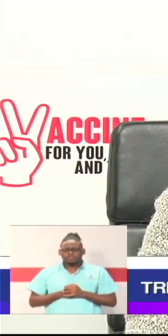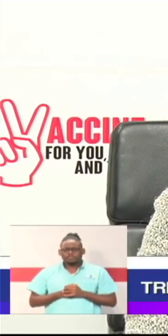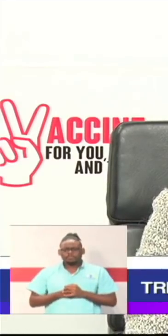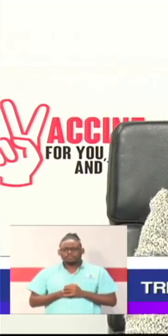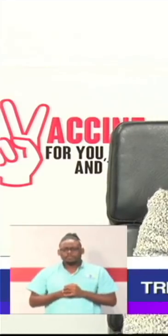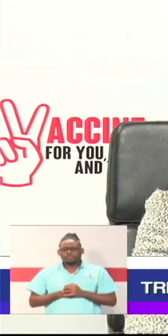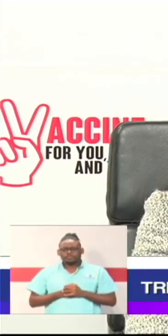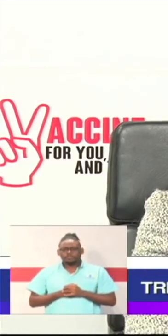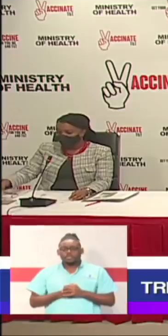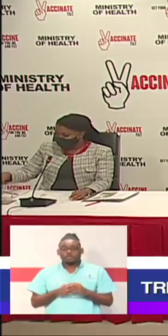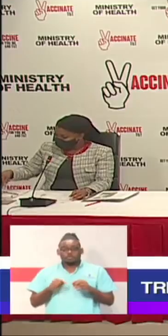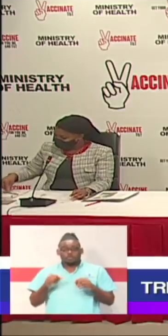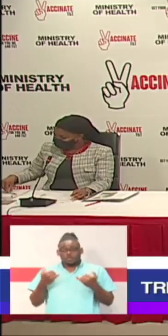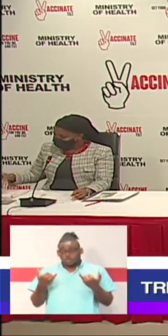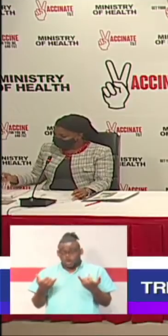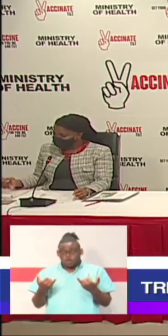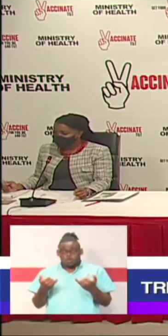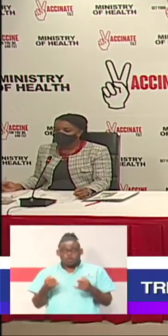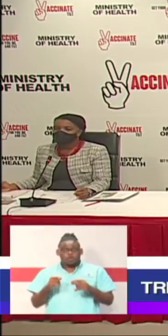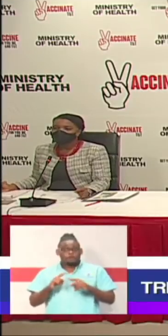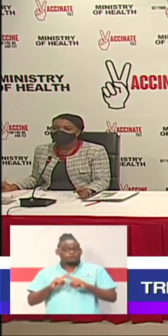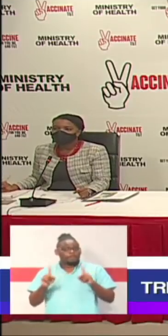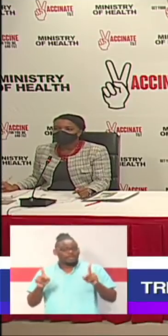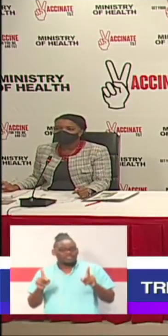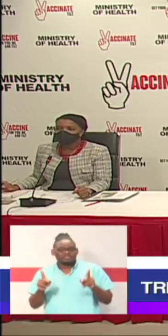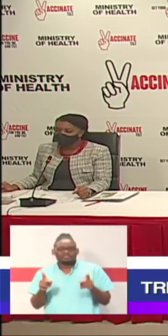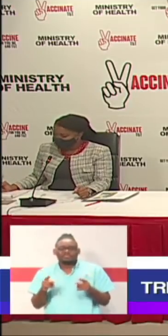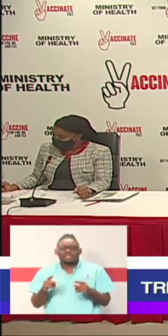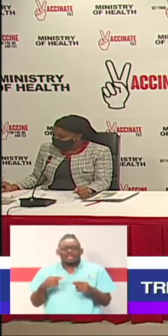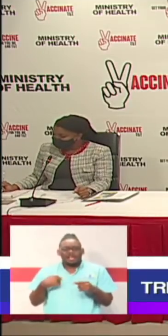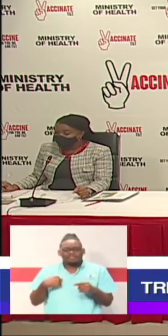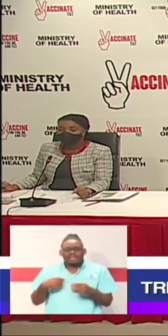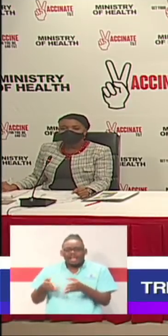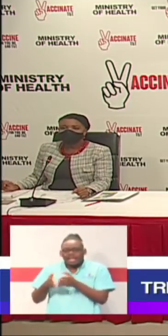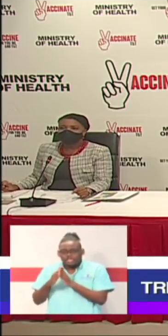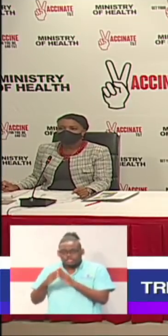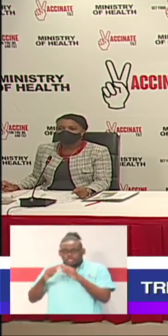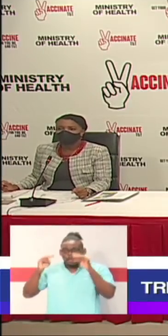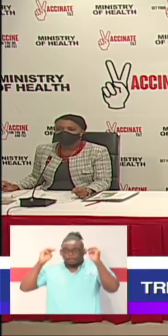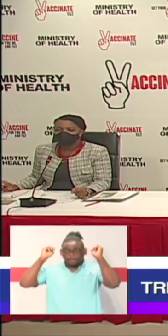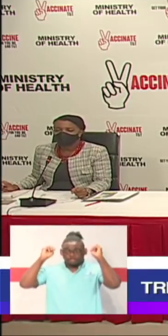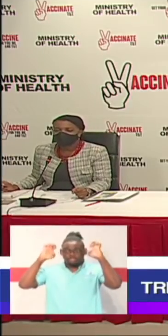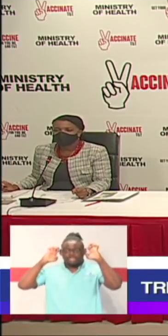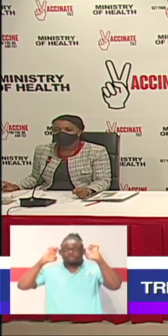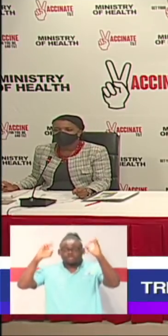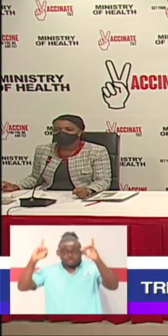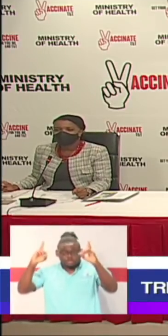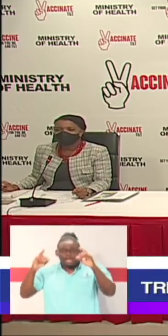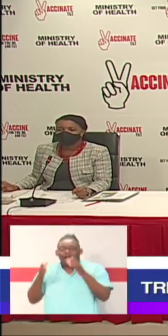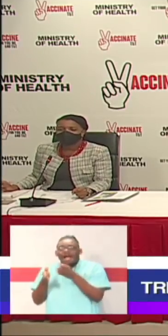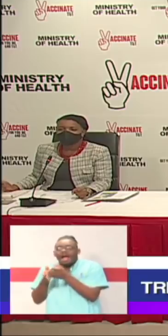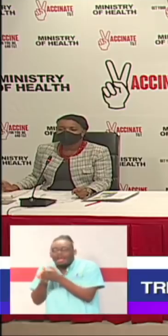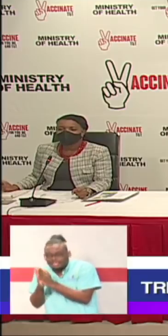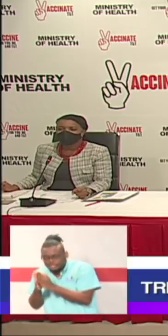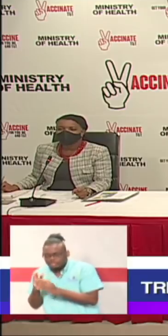very much. Thank you, Dr. Richards. We go to TTT now.